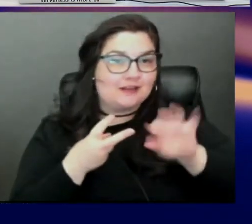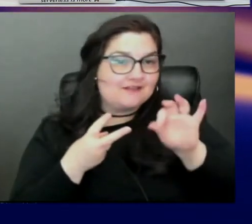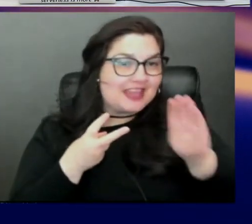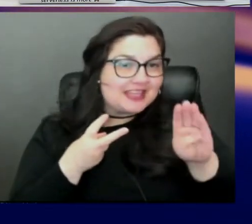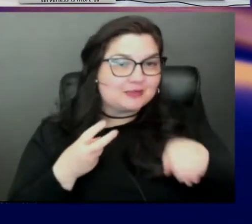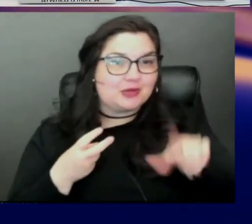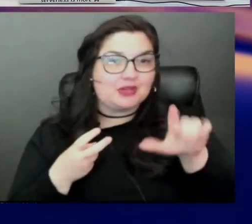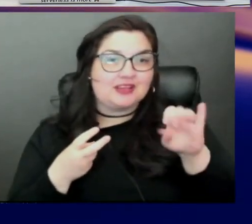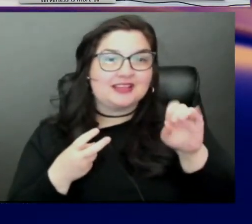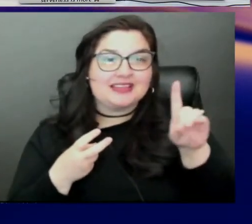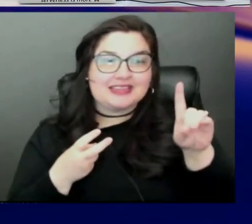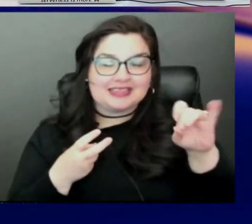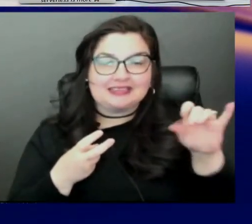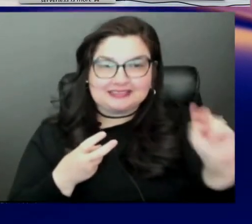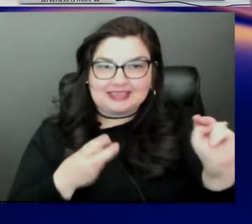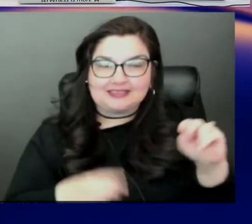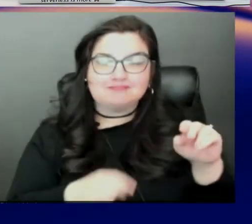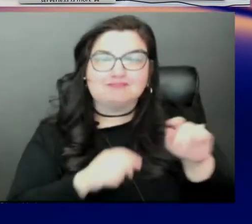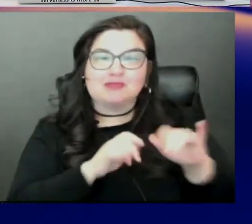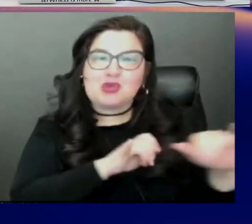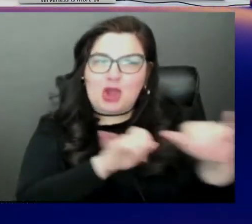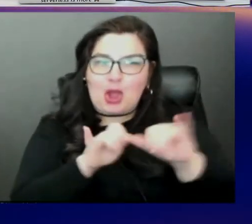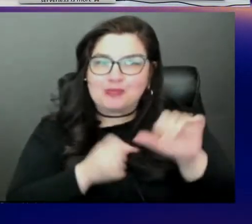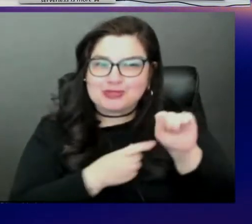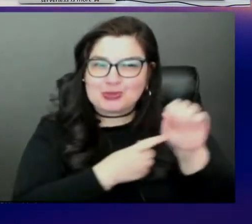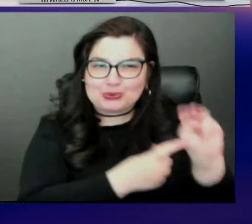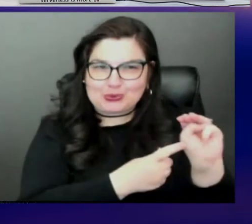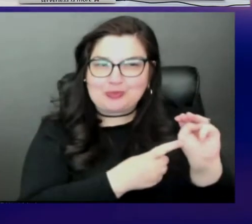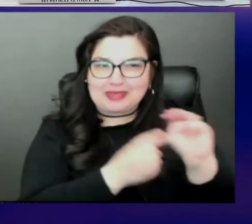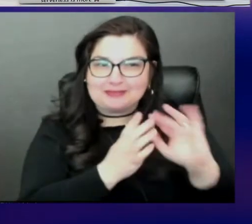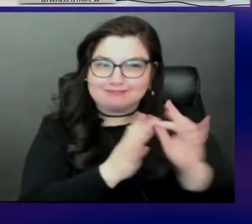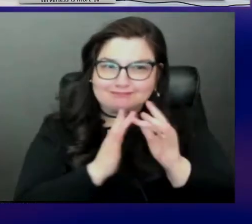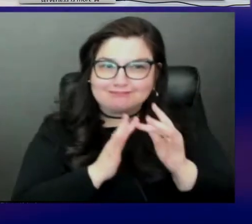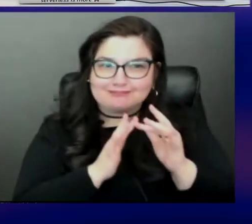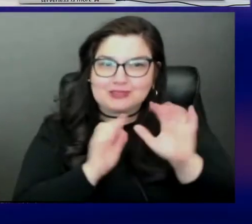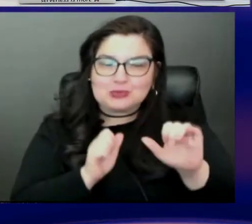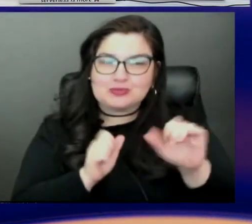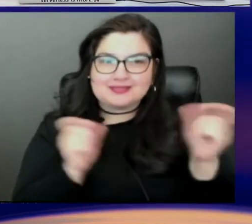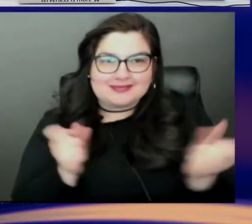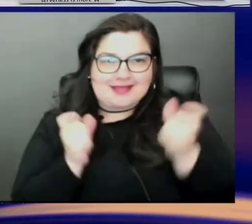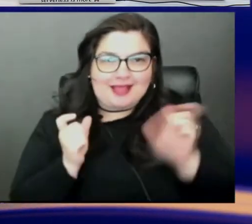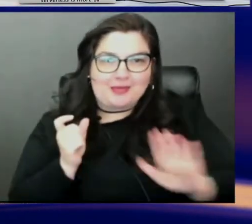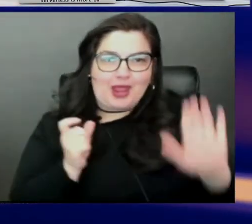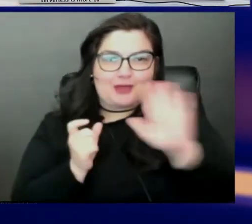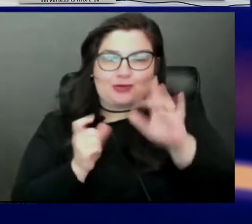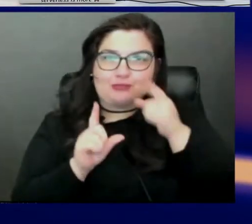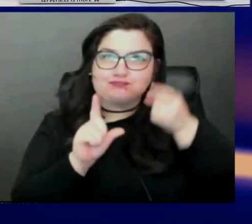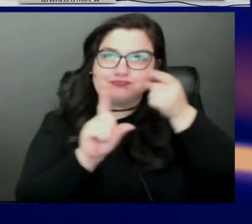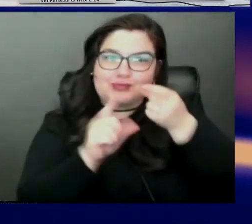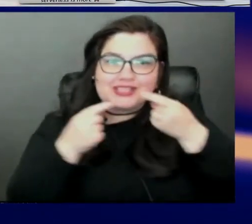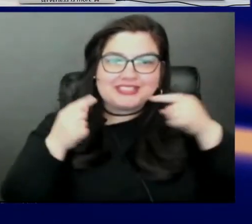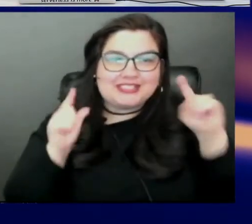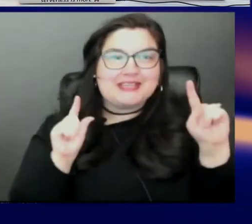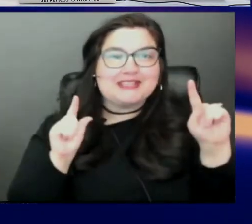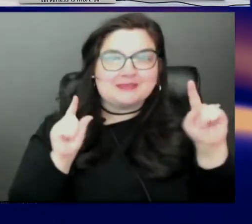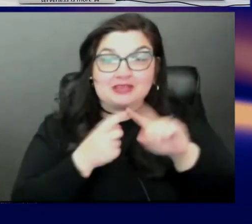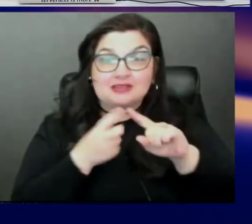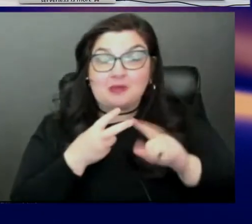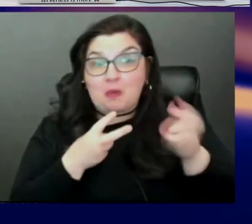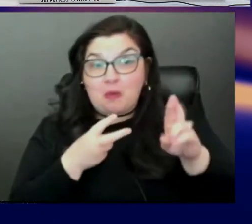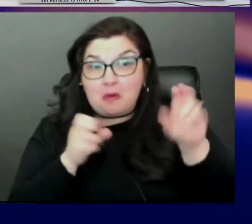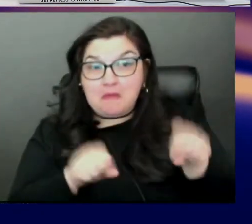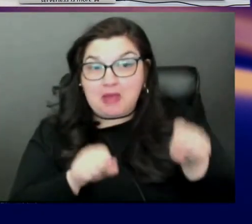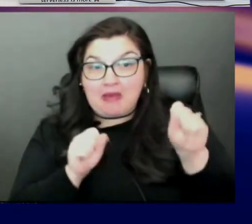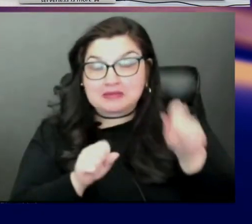common social media sites if you would like to celebrate your achievement and demonstrate to your peers or even maybe a prospective employer that you've